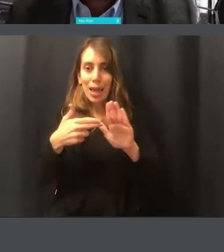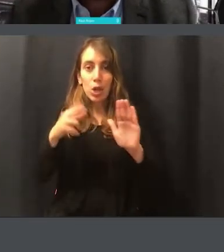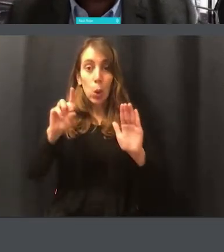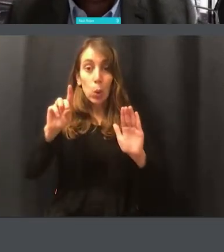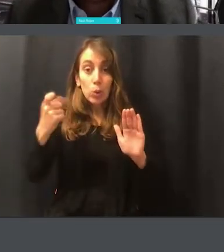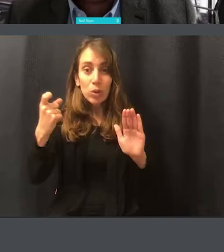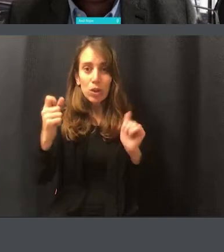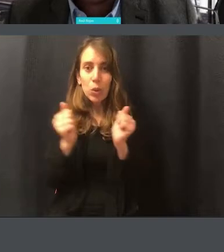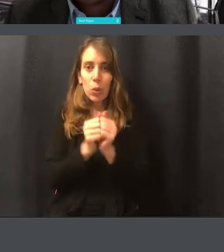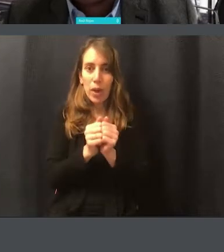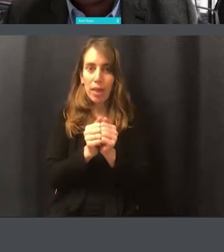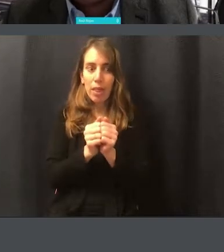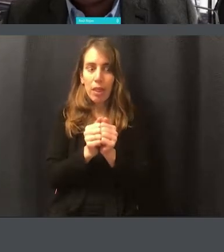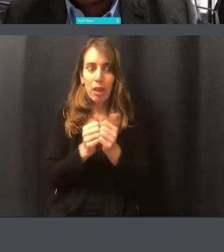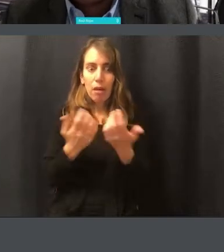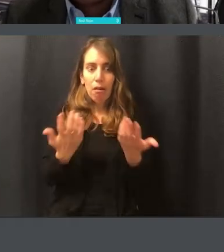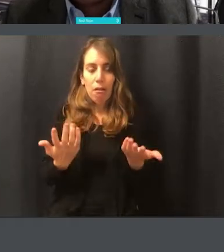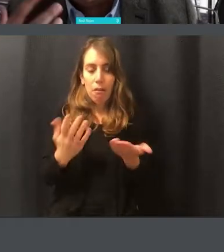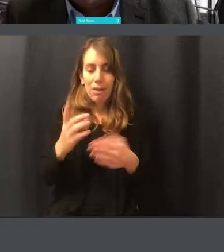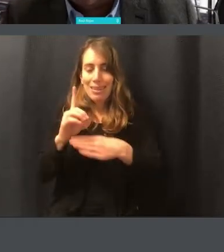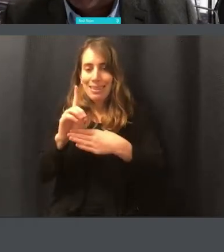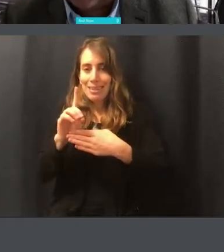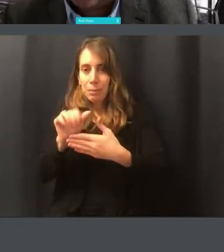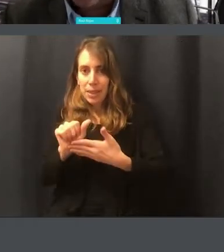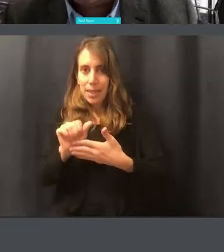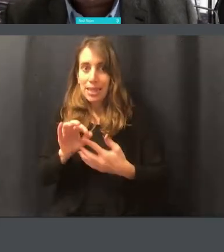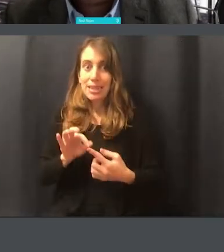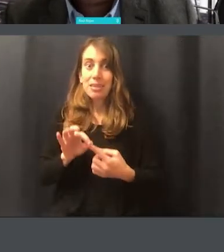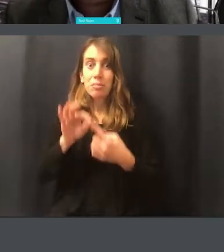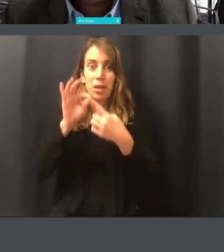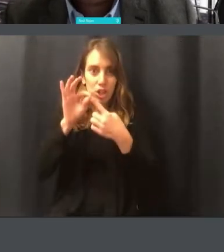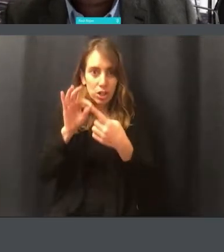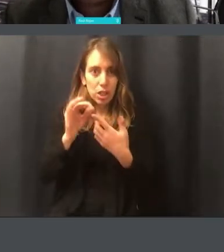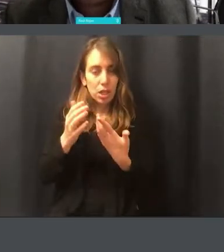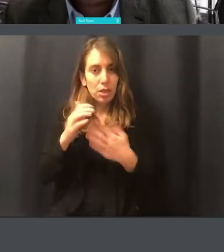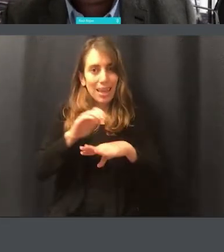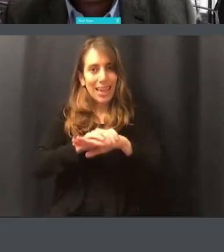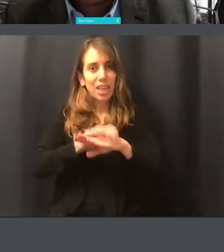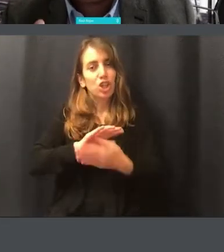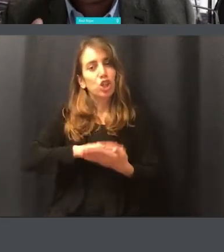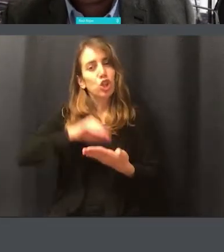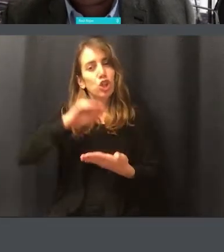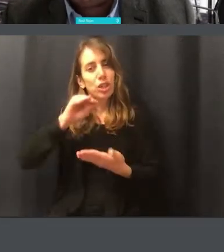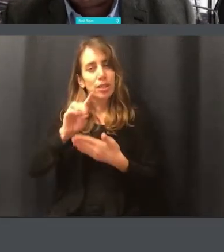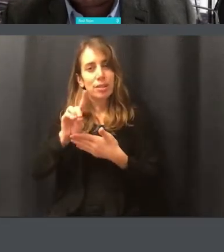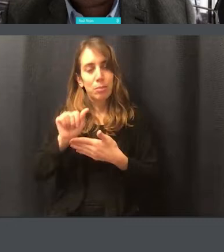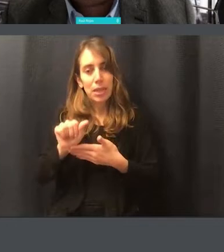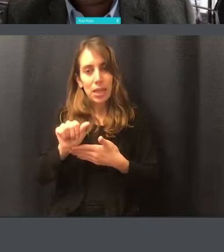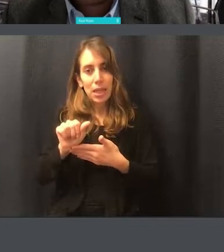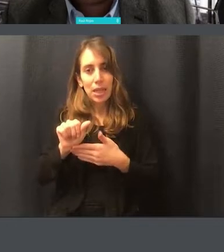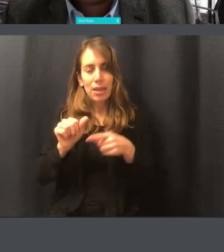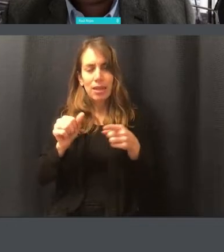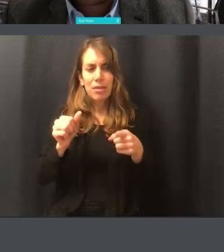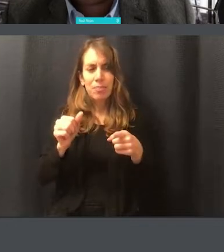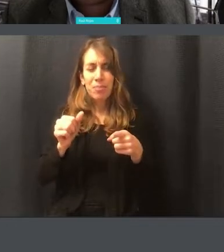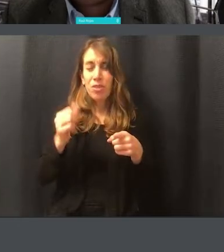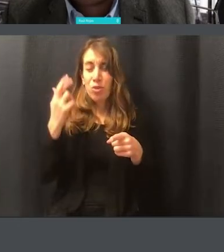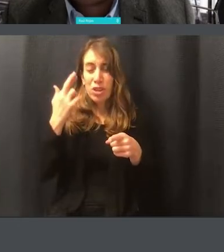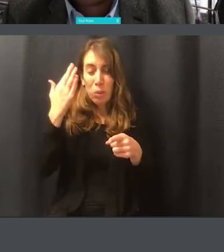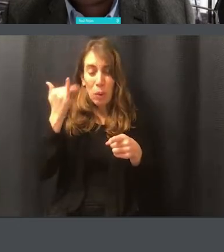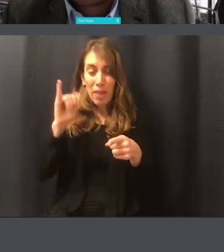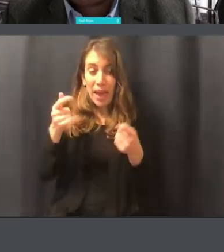learning disabilities. And another reason why this population is of concern is because of an academic achievement gap that has